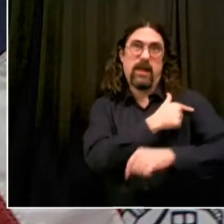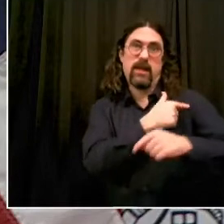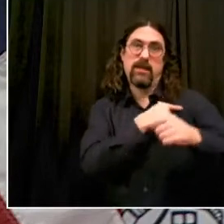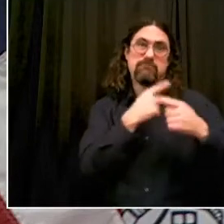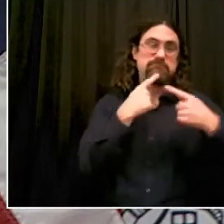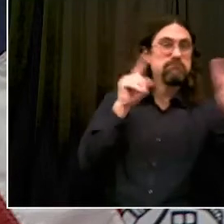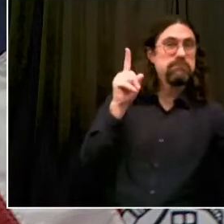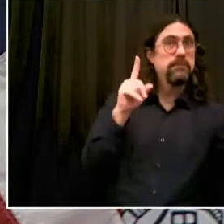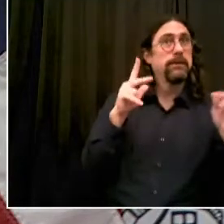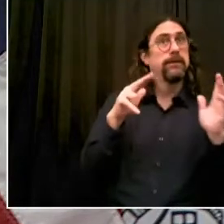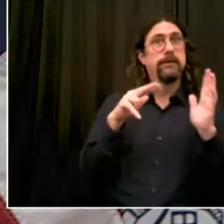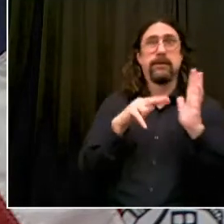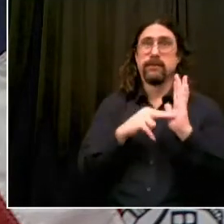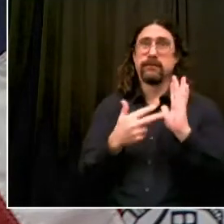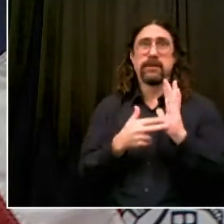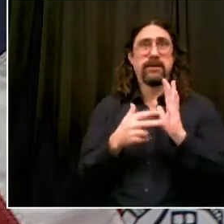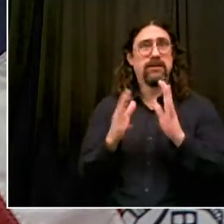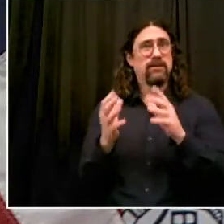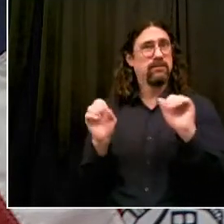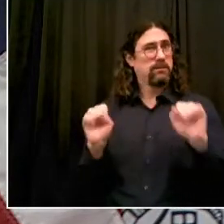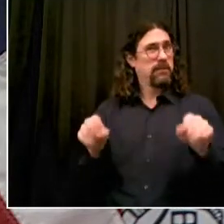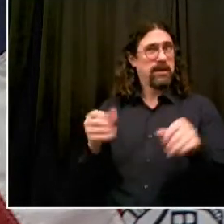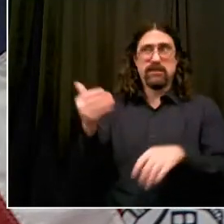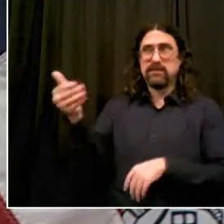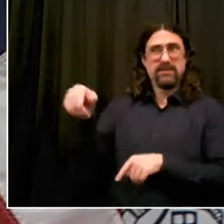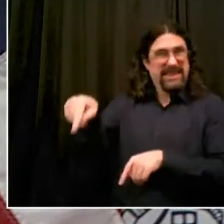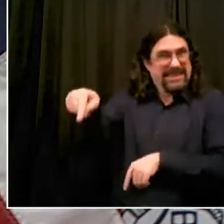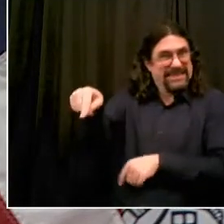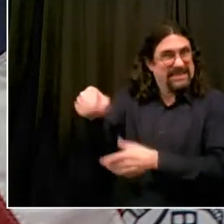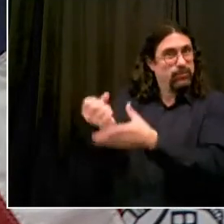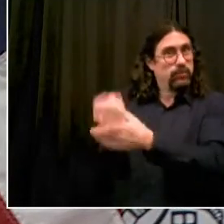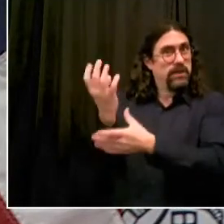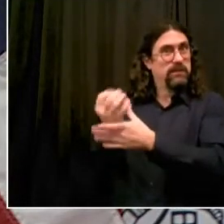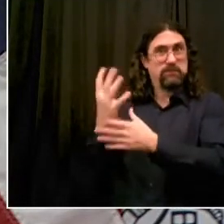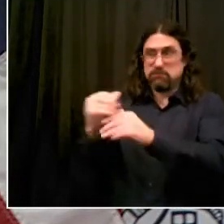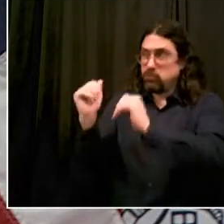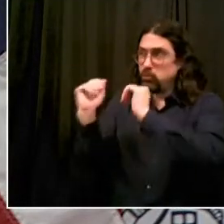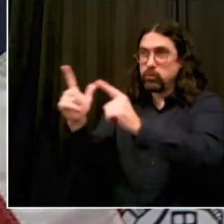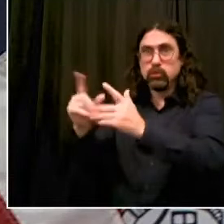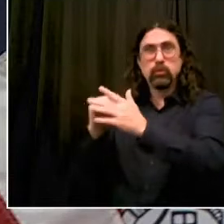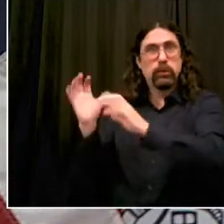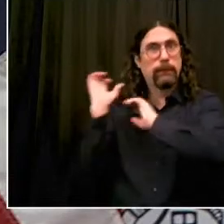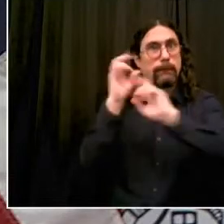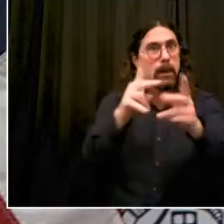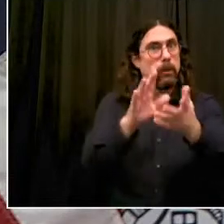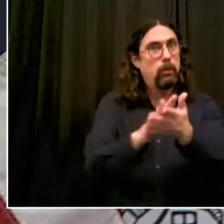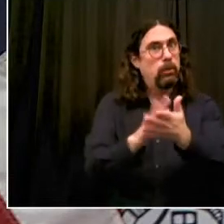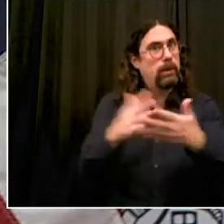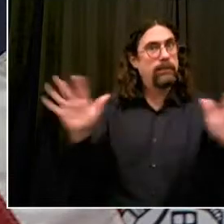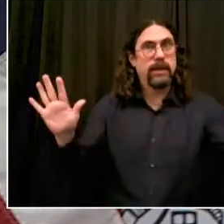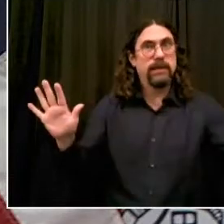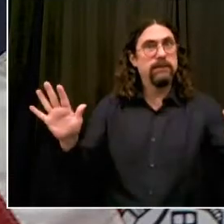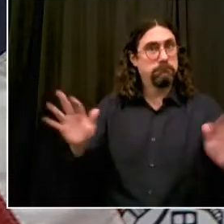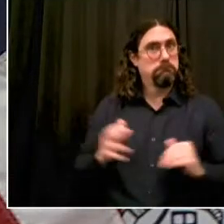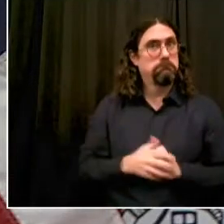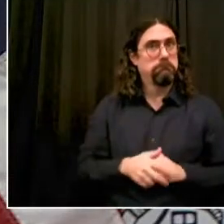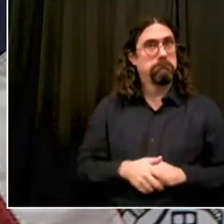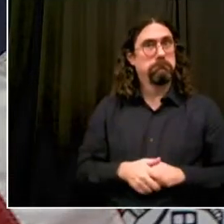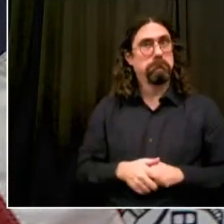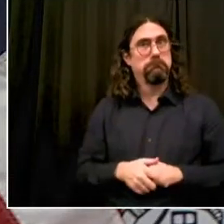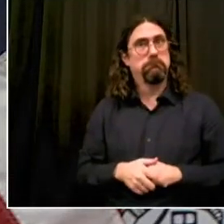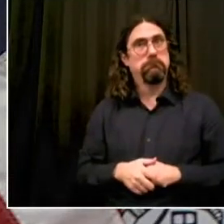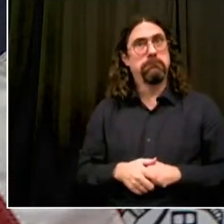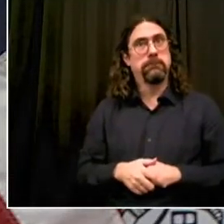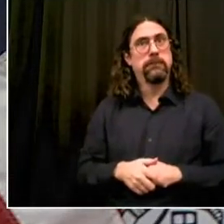please, focus on the social distancing and the mask wearing, and limit gatherings, do all those things. But also